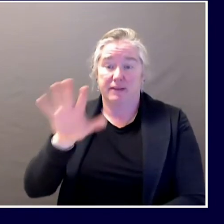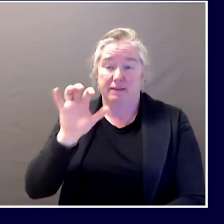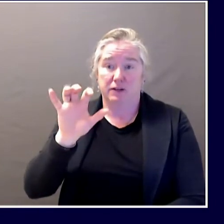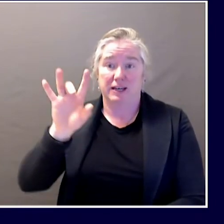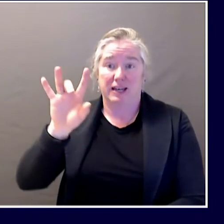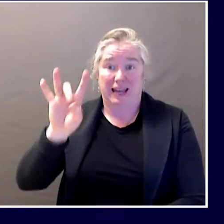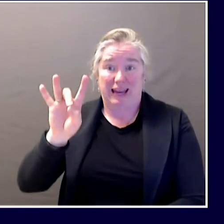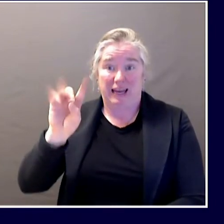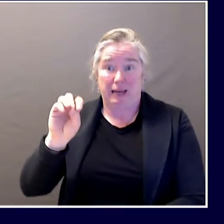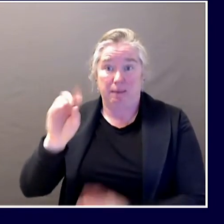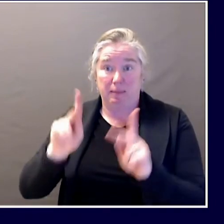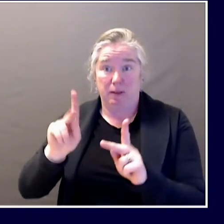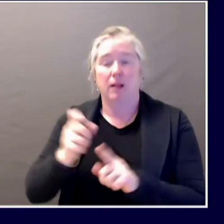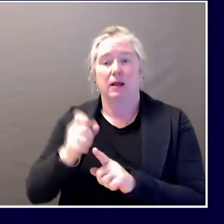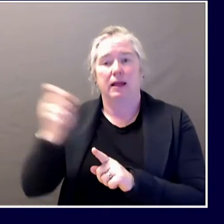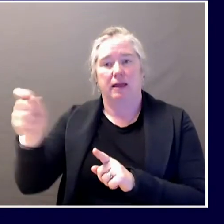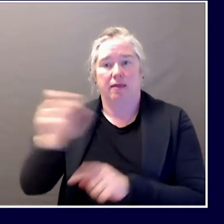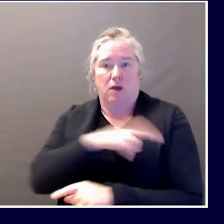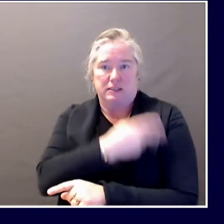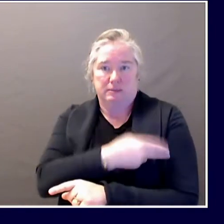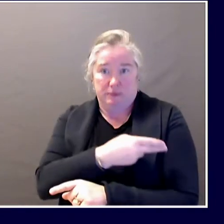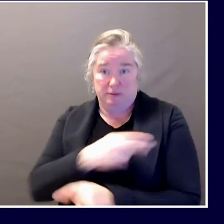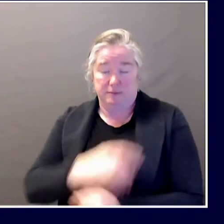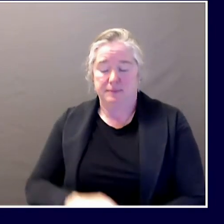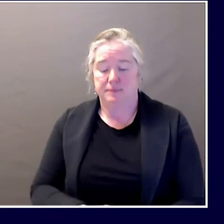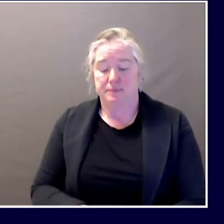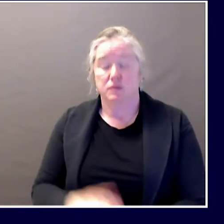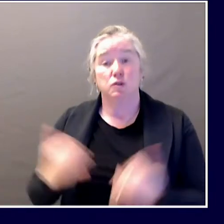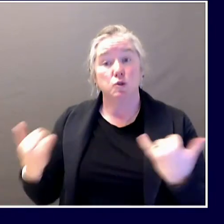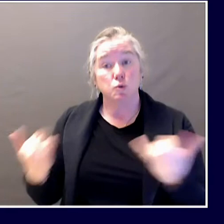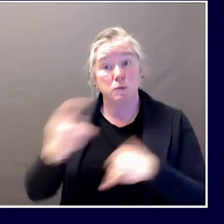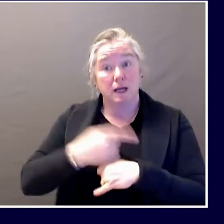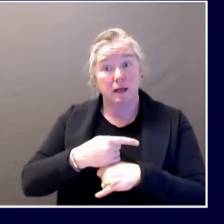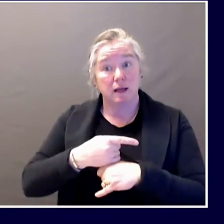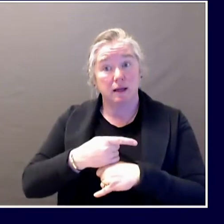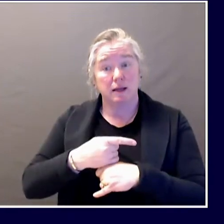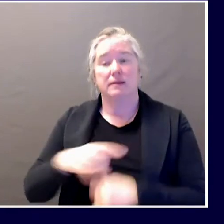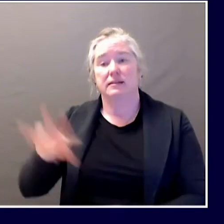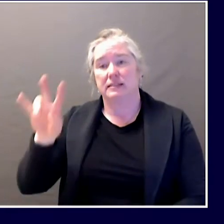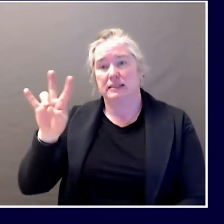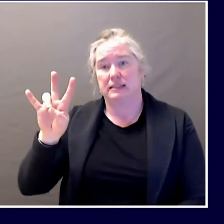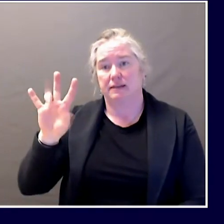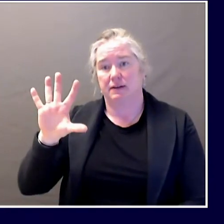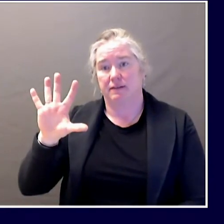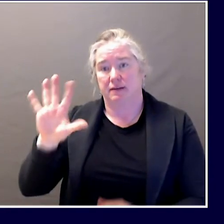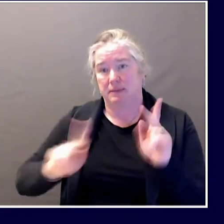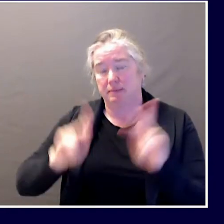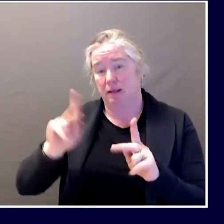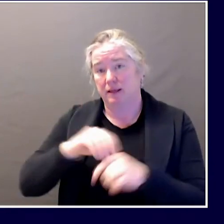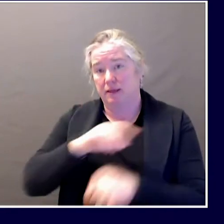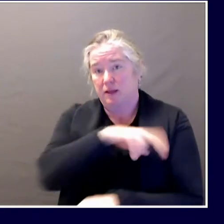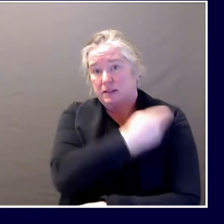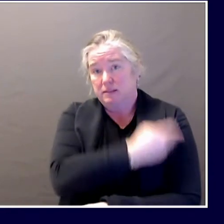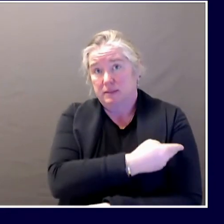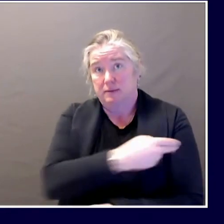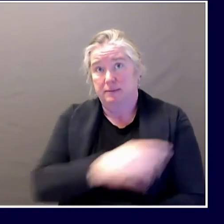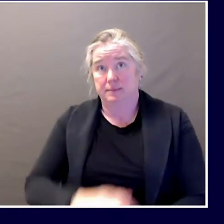1,580 people have been hospitalized. And right now in the state, 75 people are in the hospital with